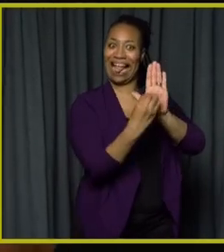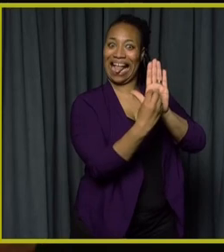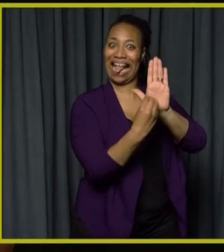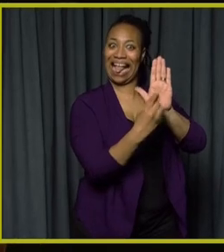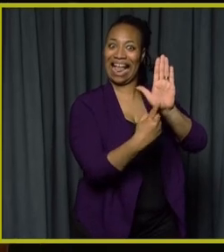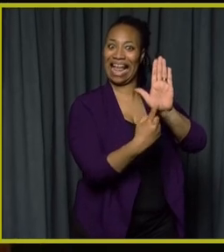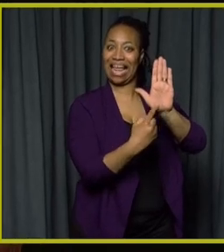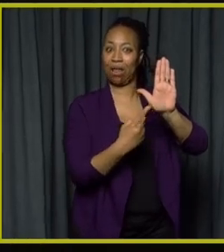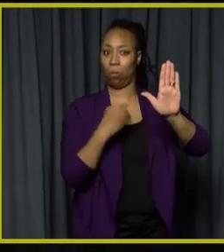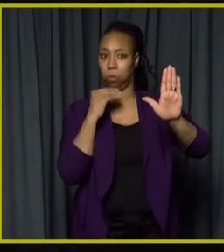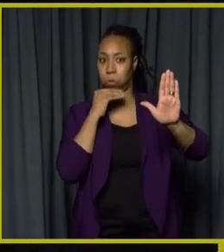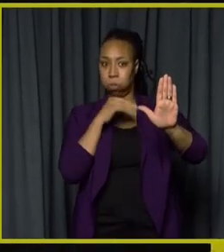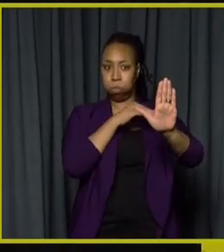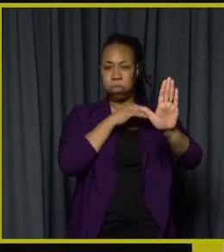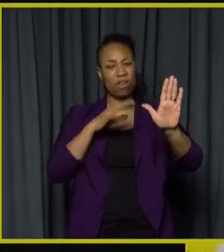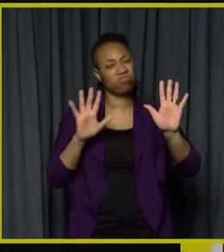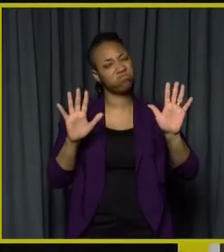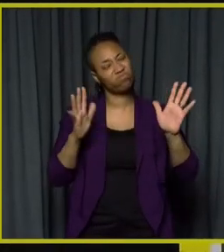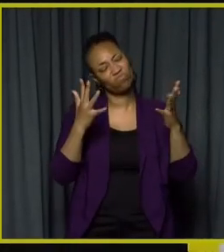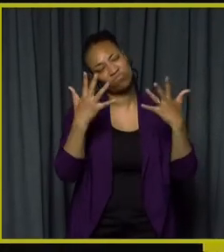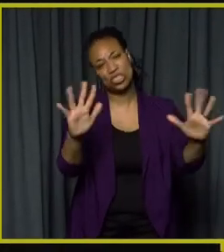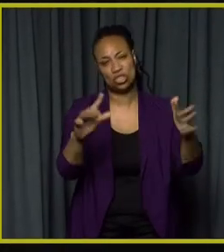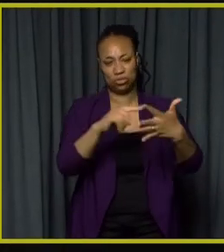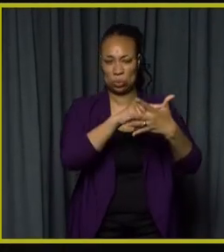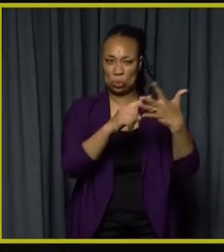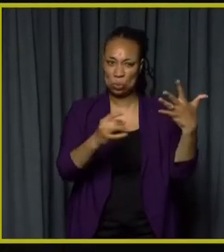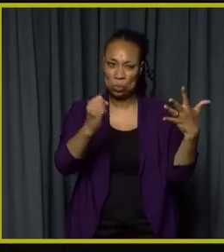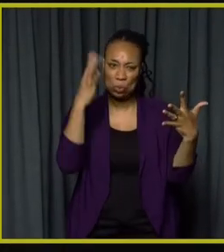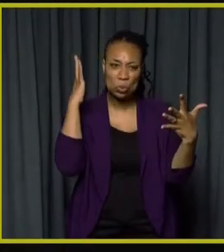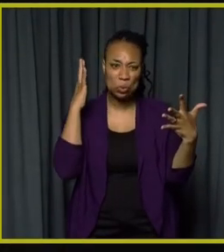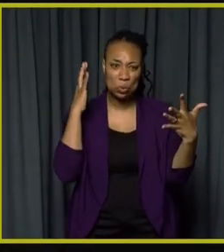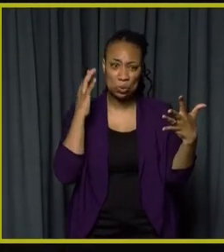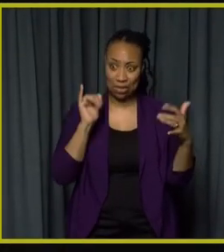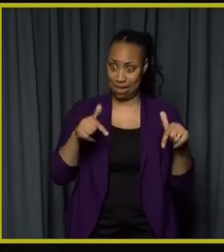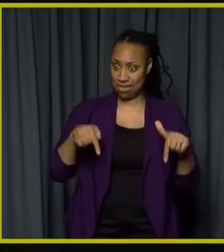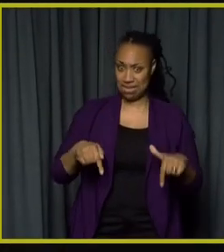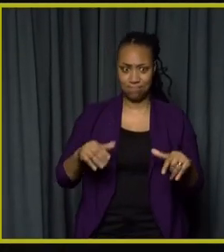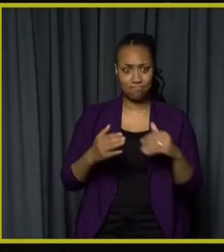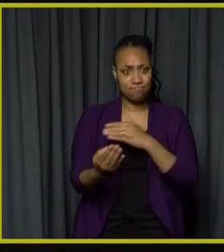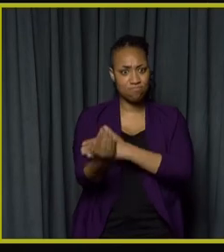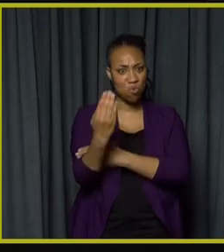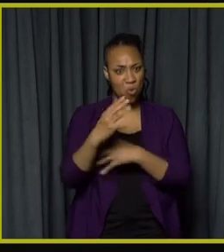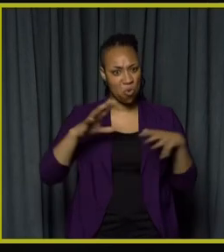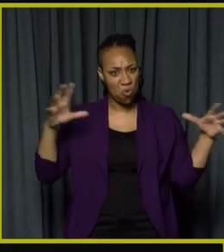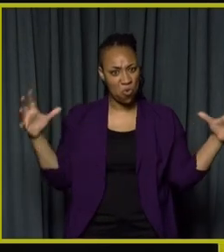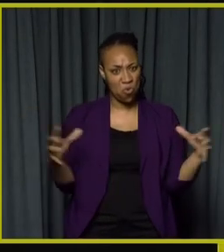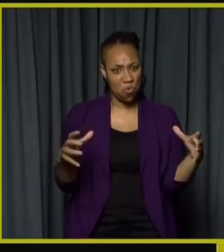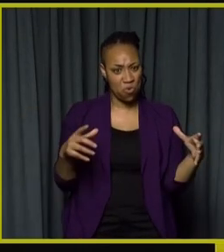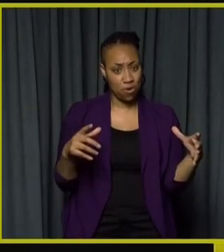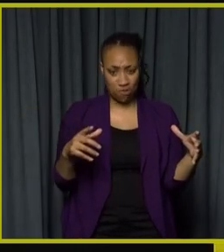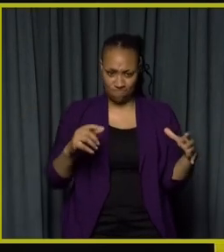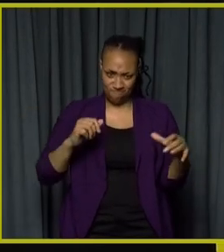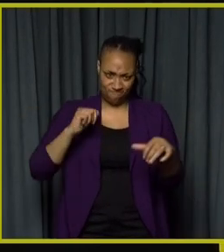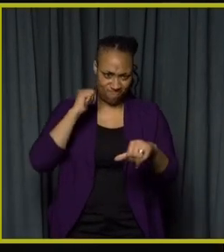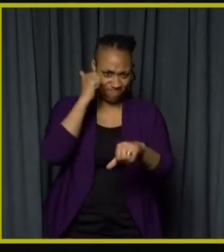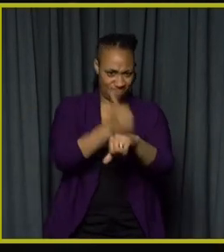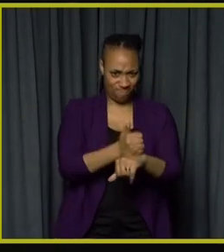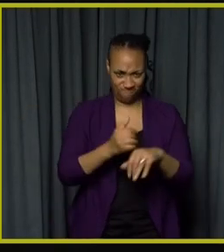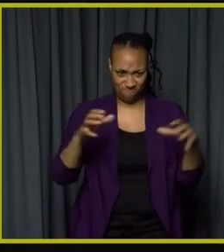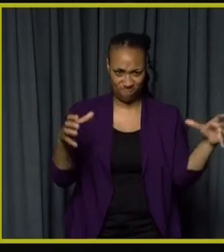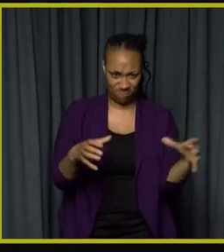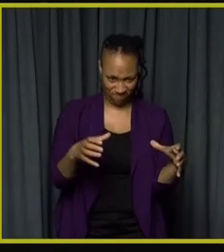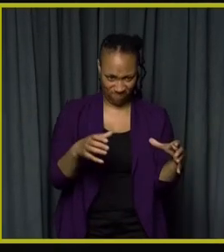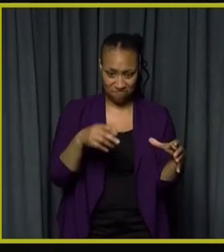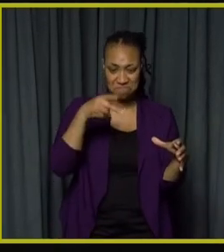That is why this morning we launched the Poor People's Moral Justice Jubilee Policy